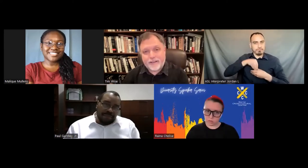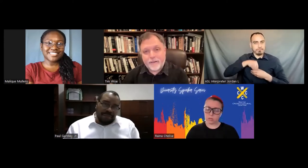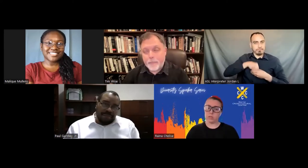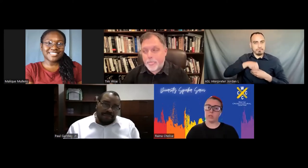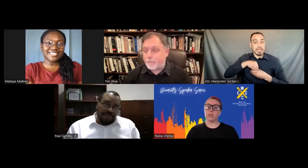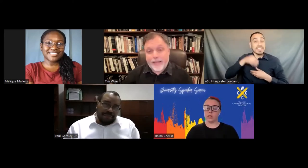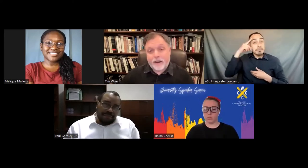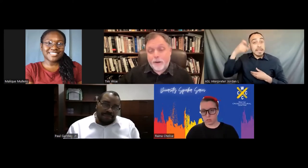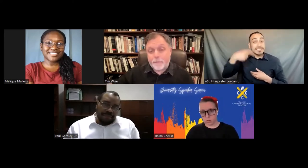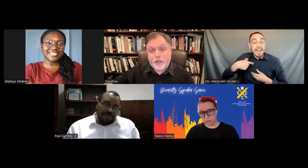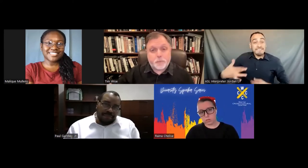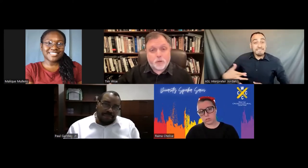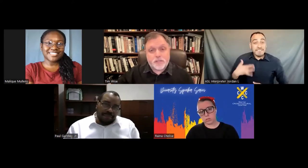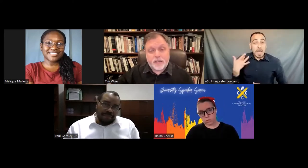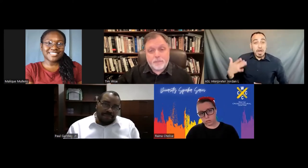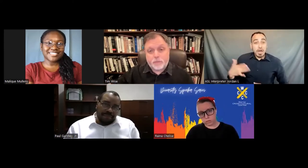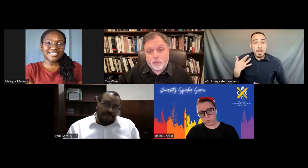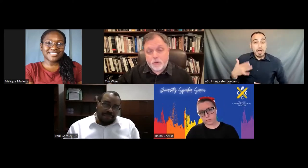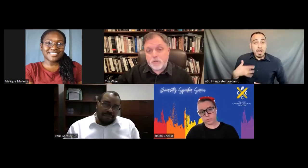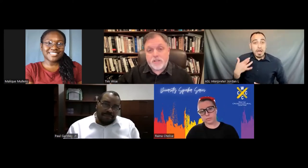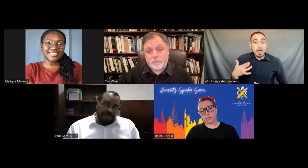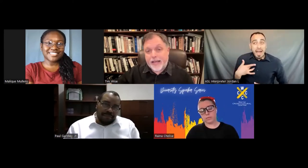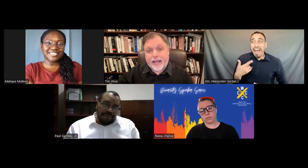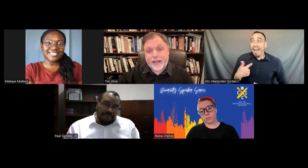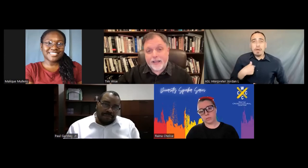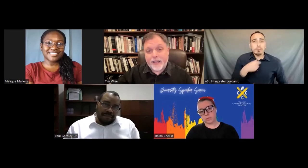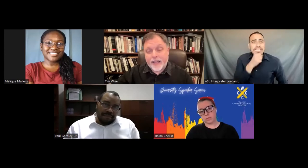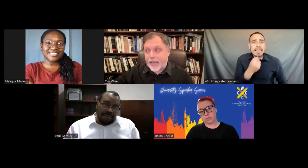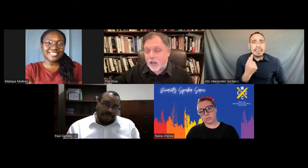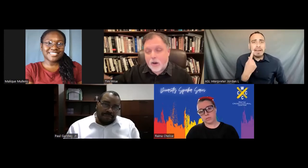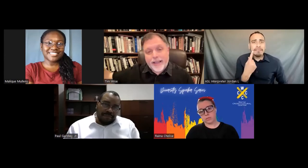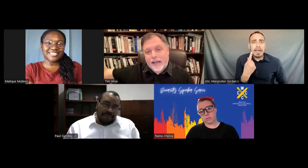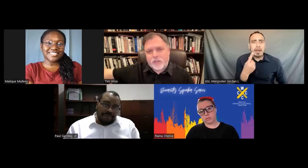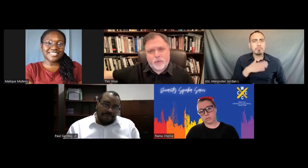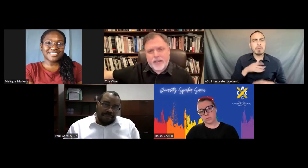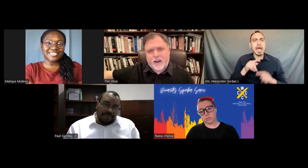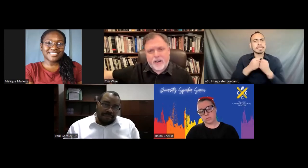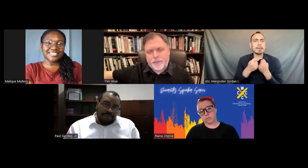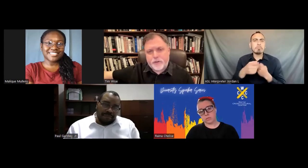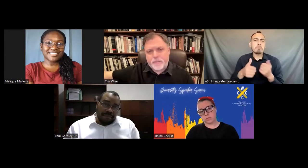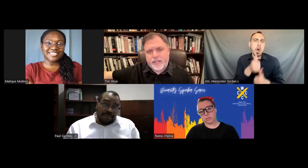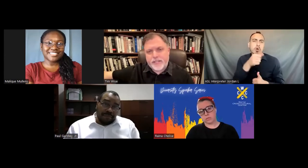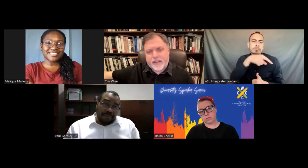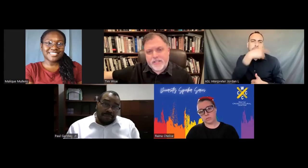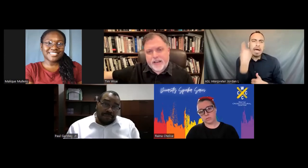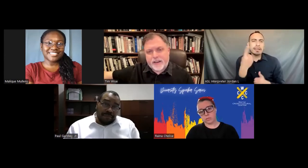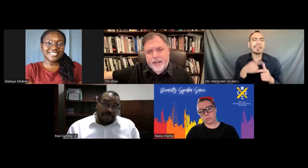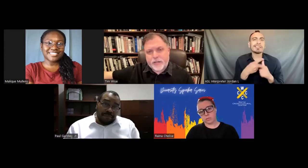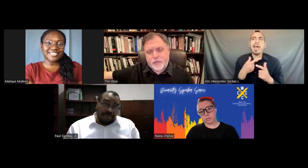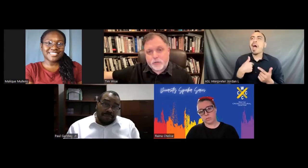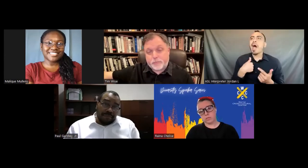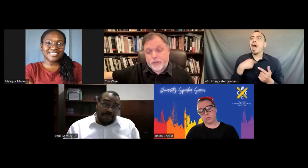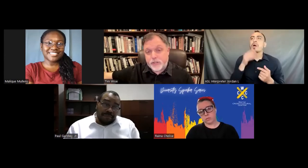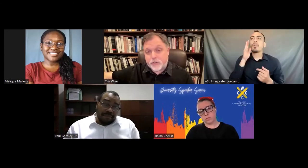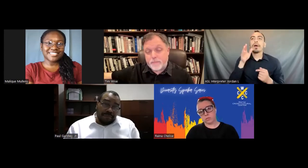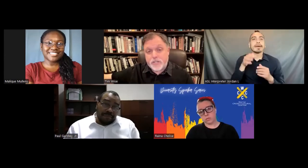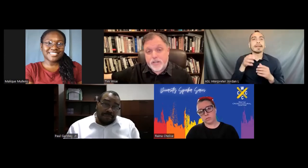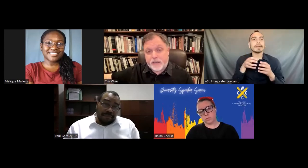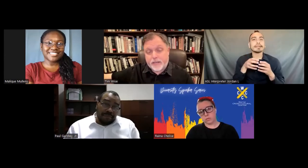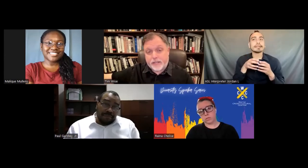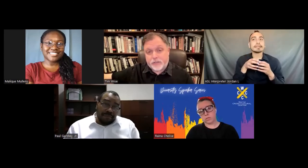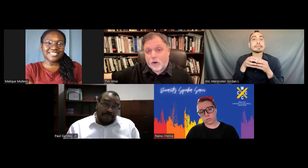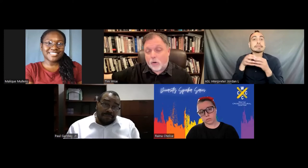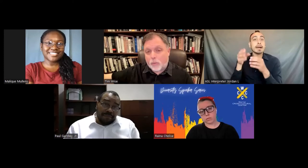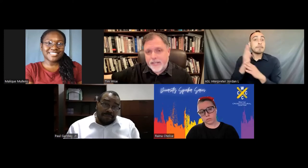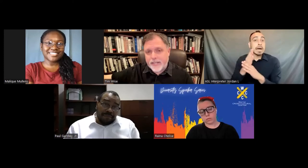11, playing on a baseball team that was mostly Black, and going out to an area 30 minutes outside of Nashville to play a scrimmage